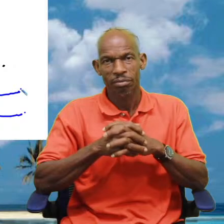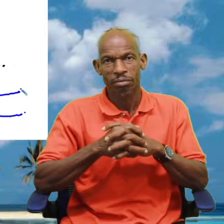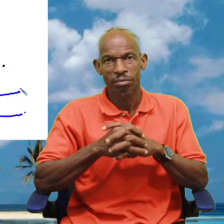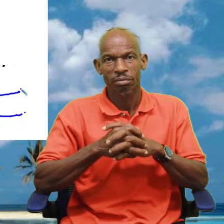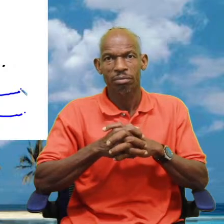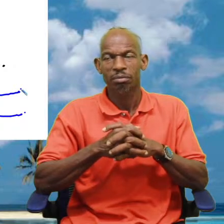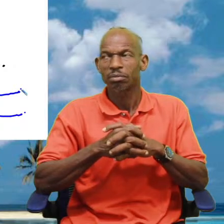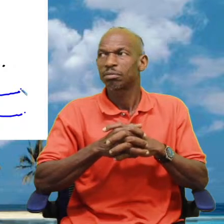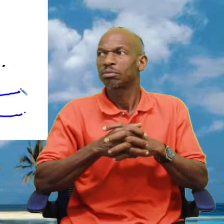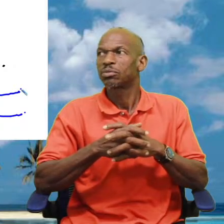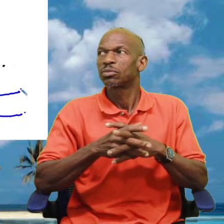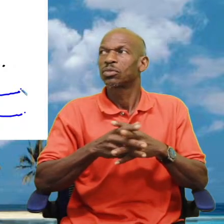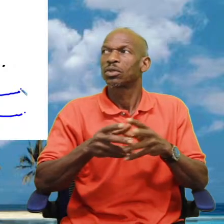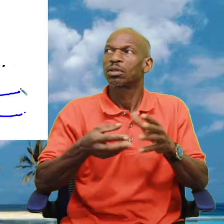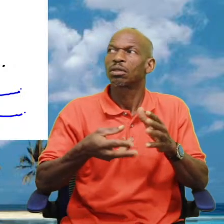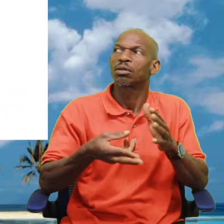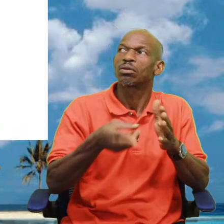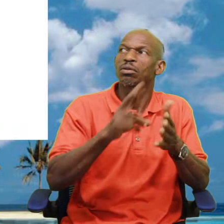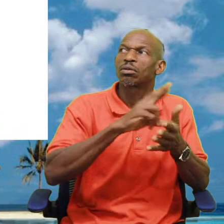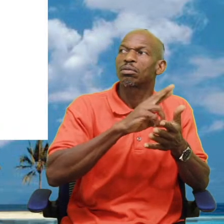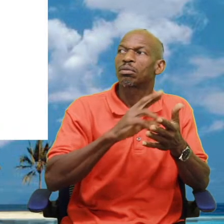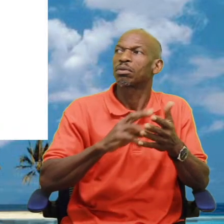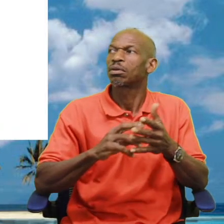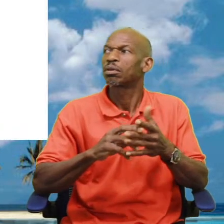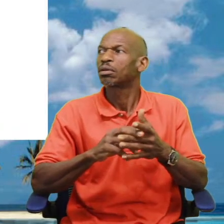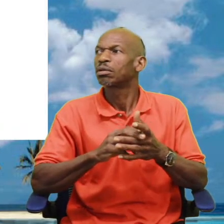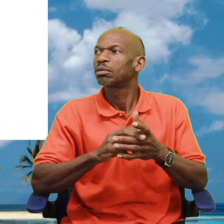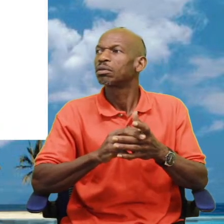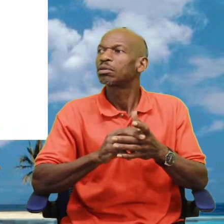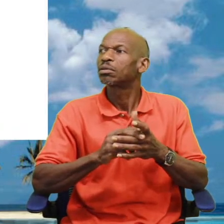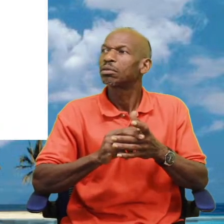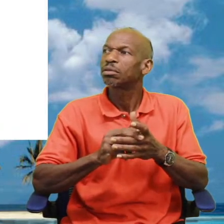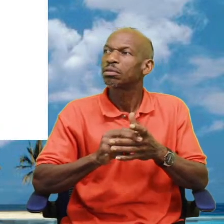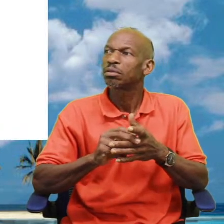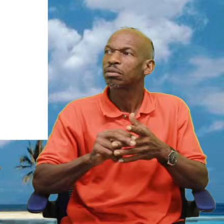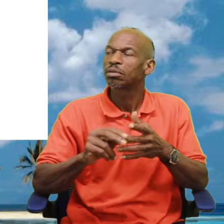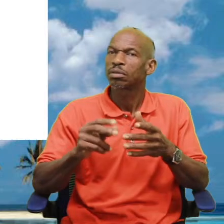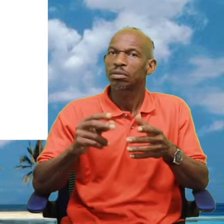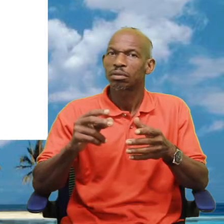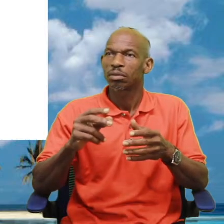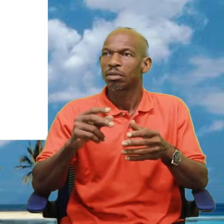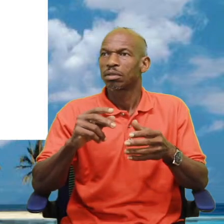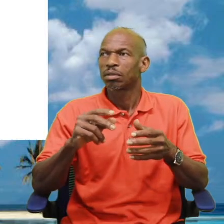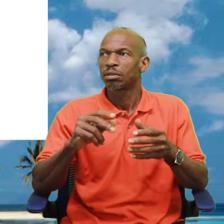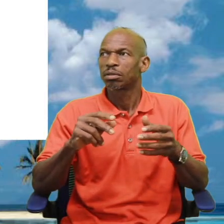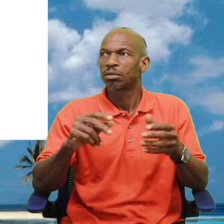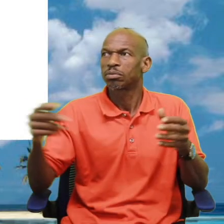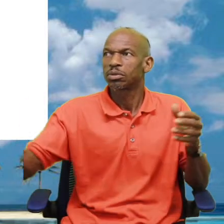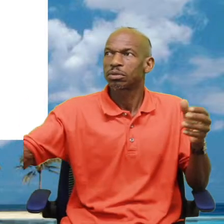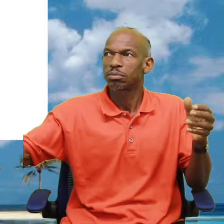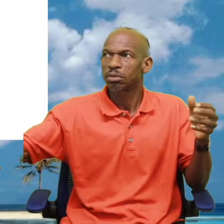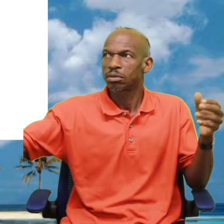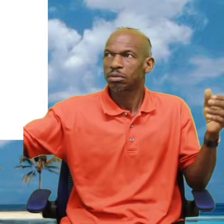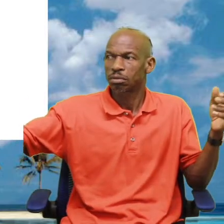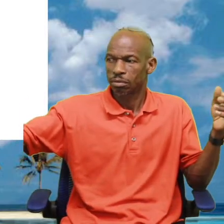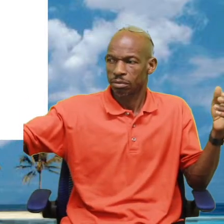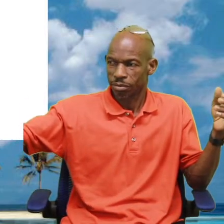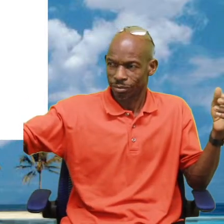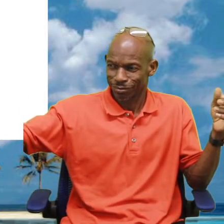again to our first slide. And remember, we have more nouns that we can